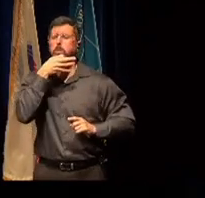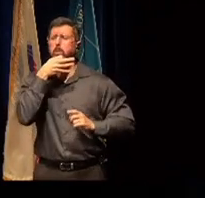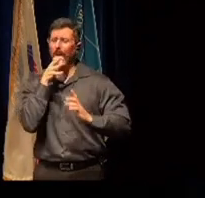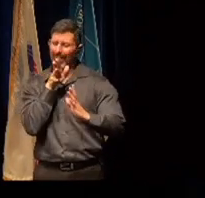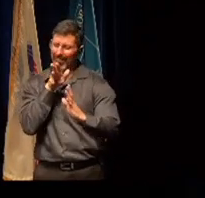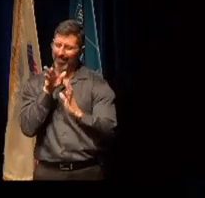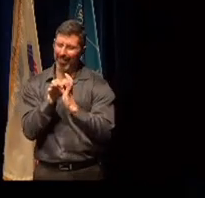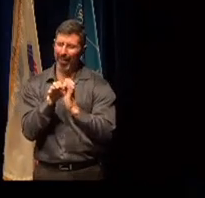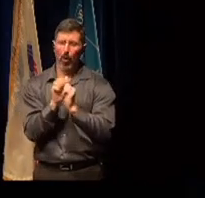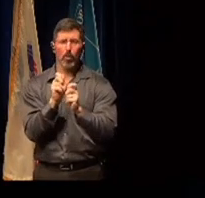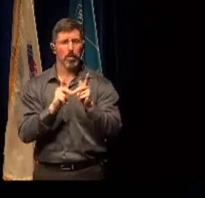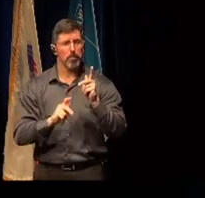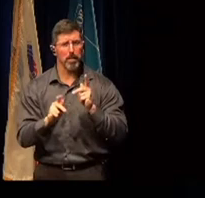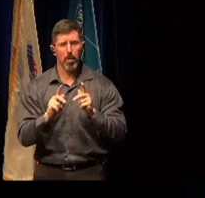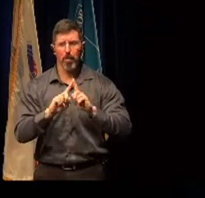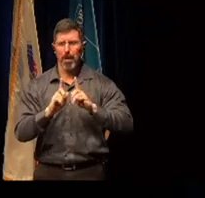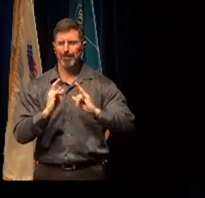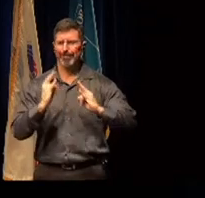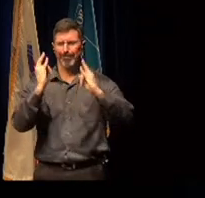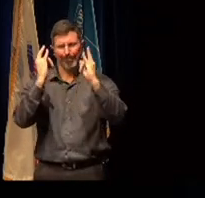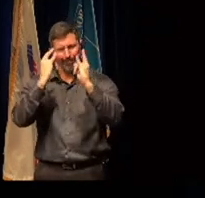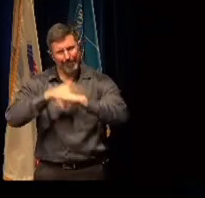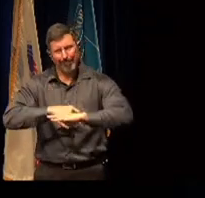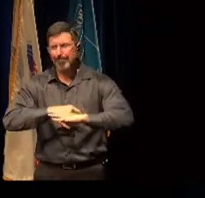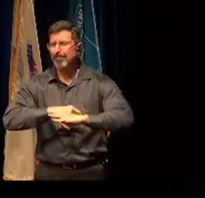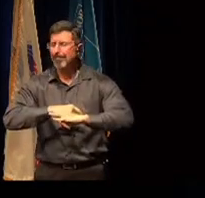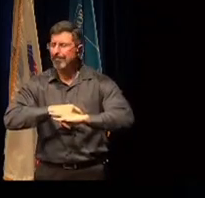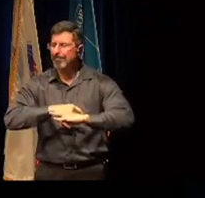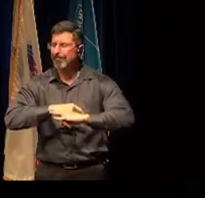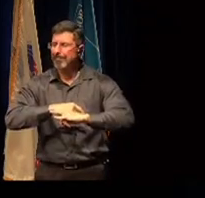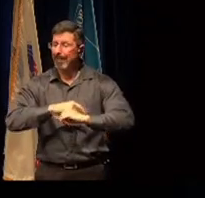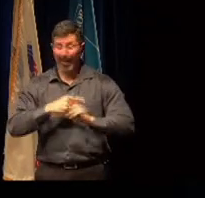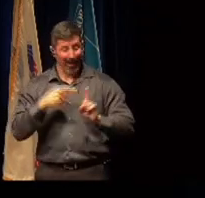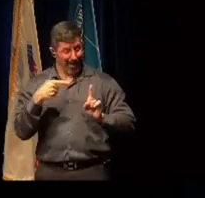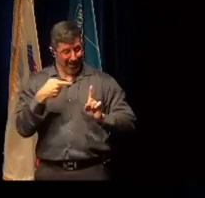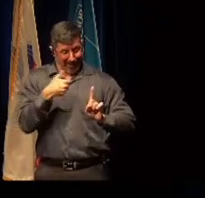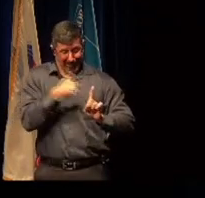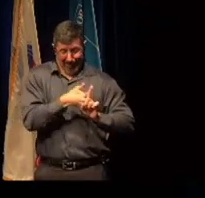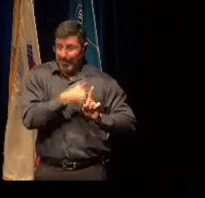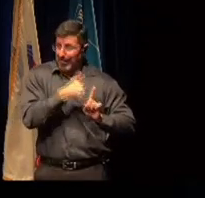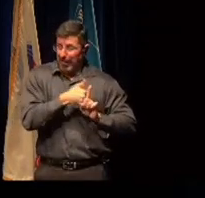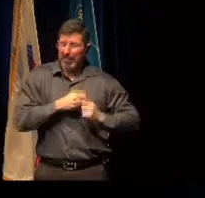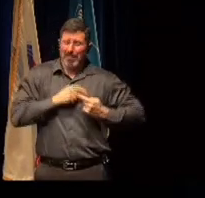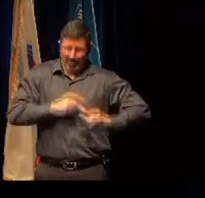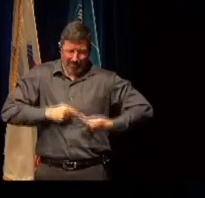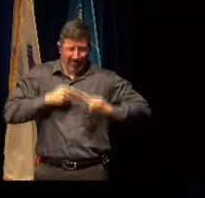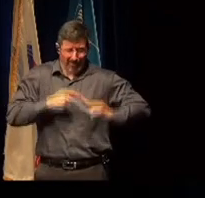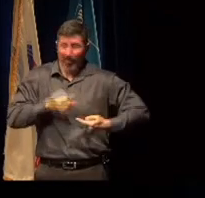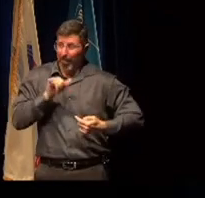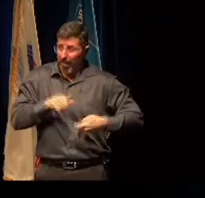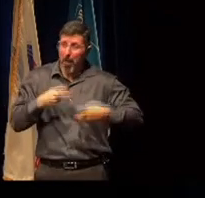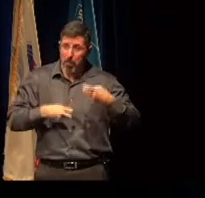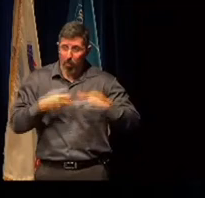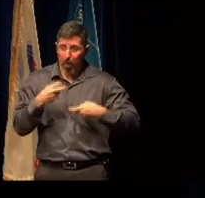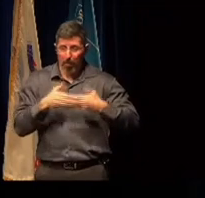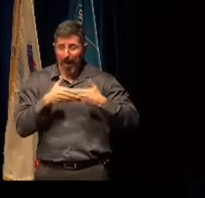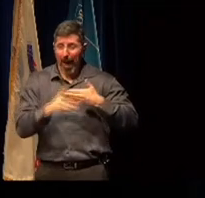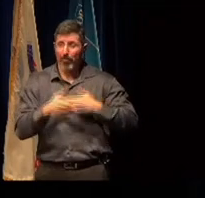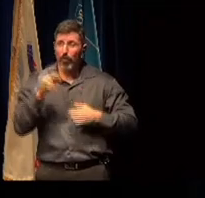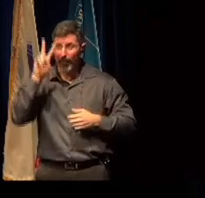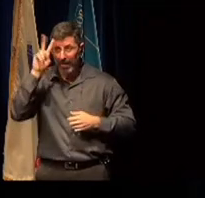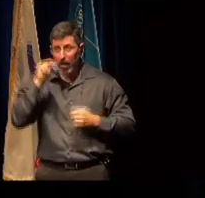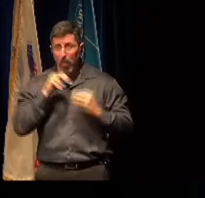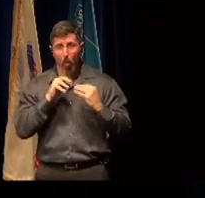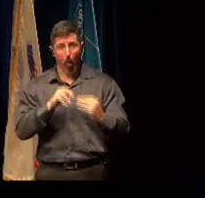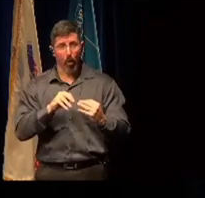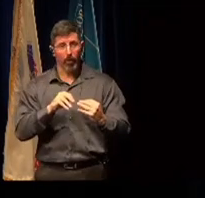ironically, that was the very thing he wrestled with the most in those early years after Vietnam. Even while seeking to grow